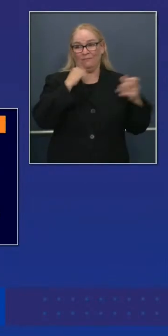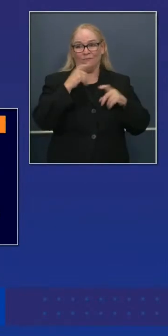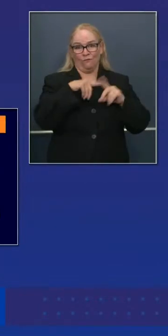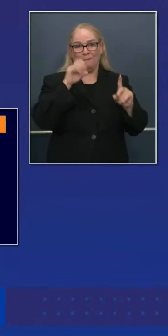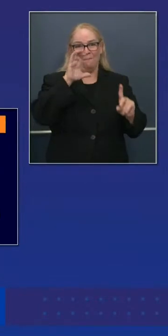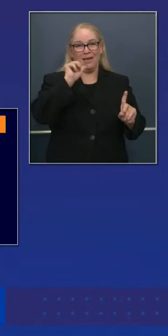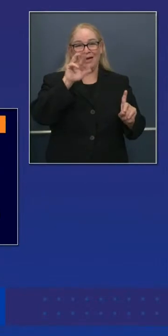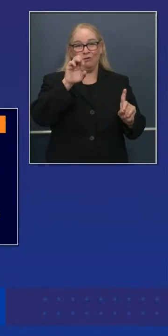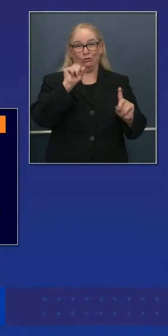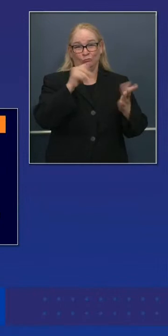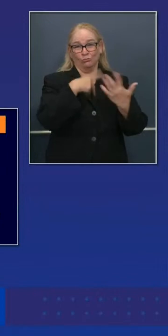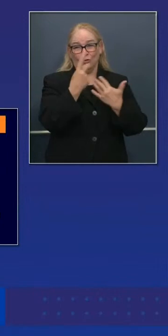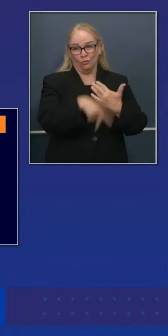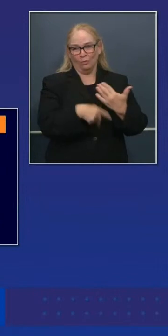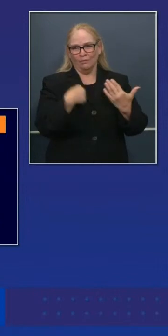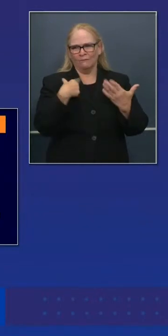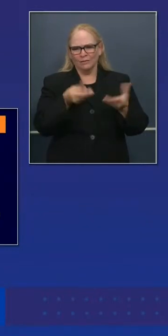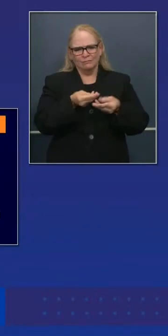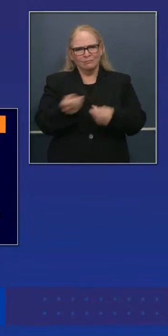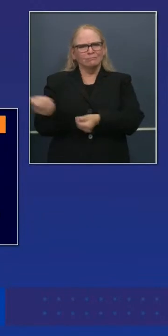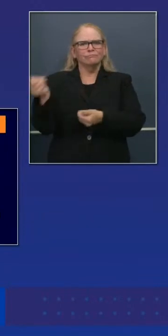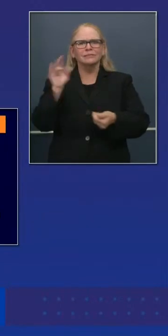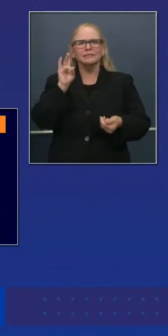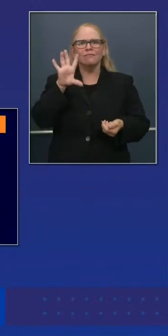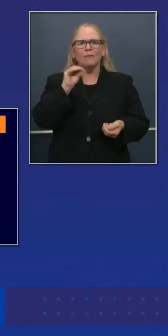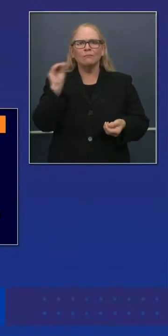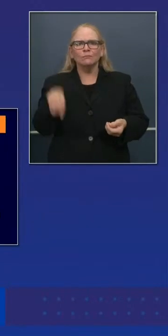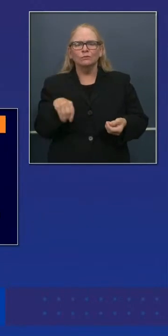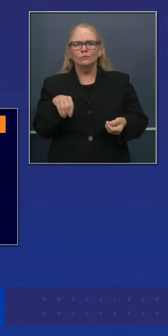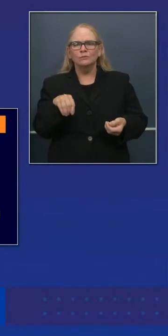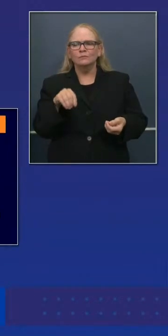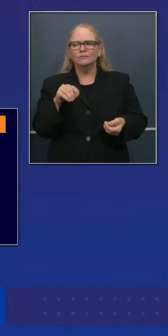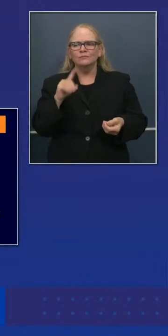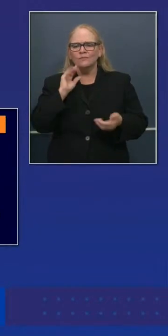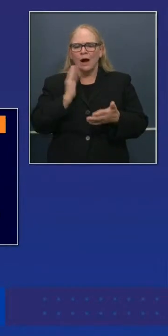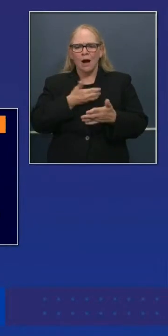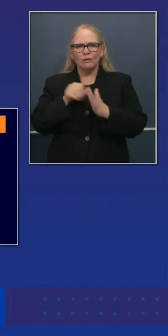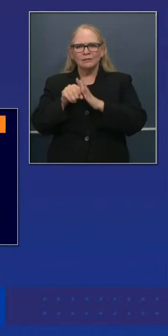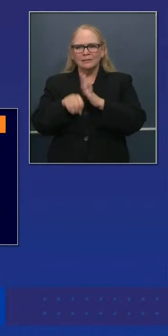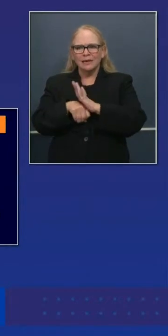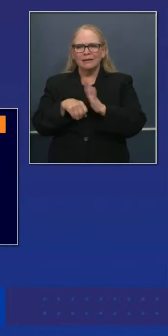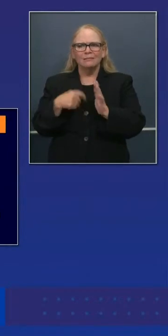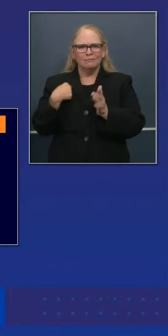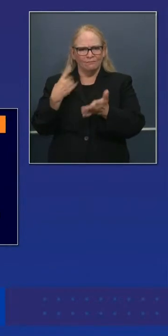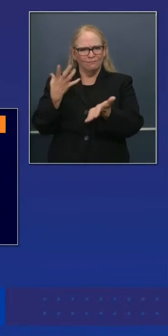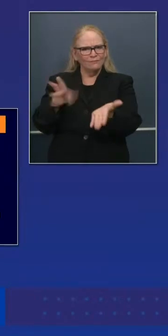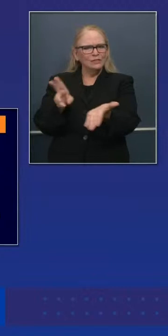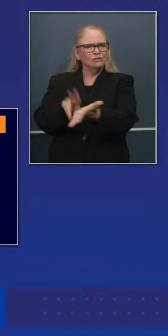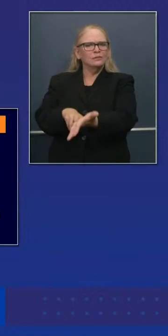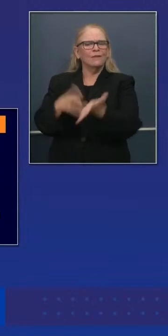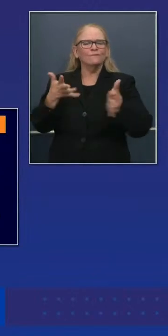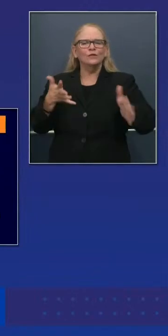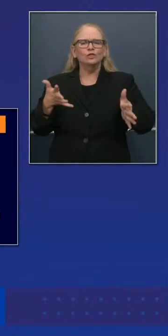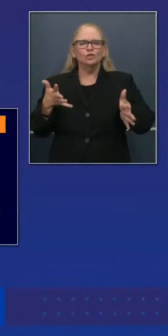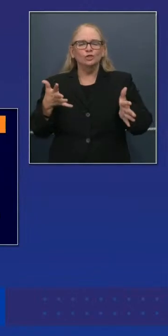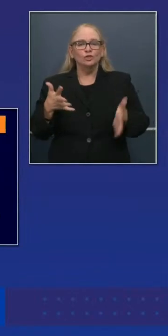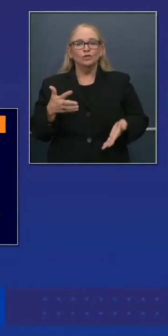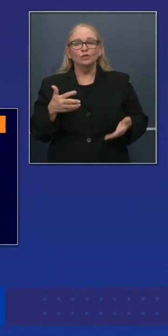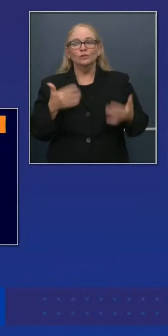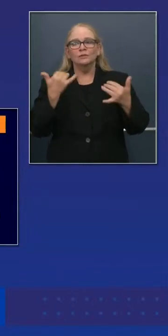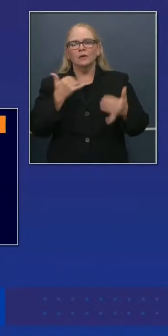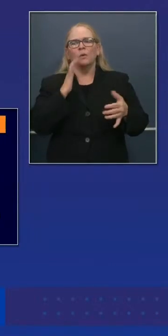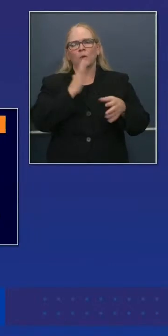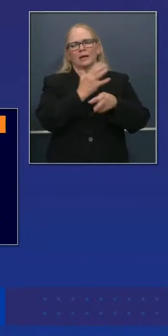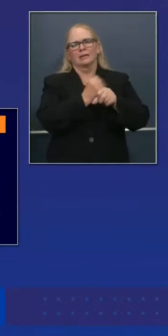to the budget that I just signed. We received as a state a little over $15 billion, incredibly gratified by